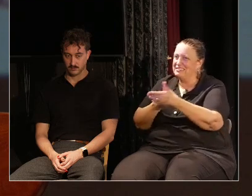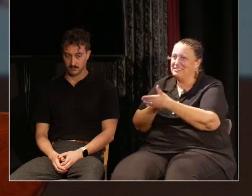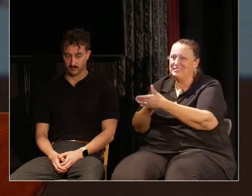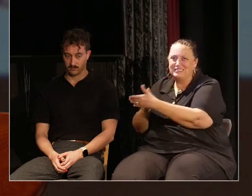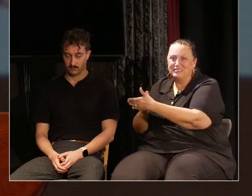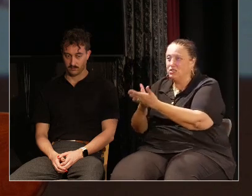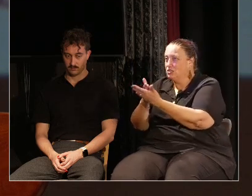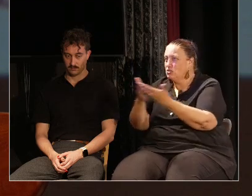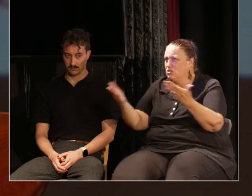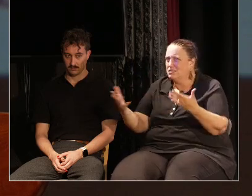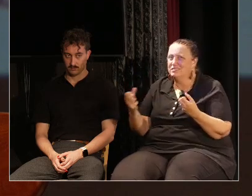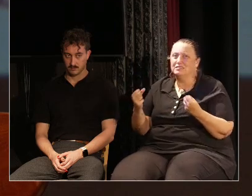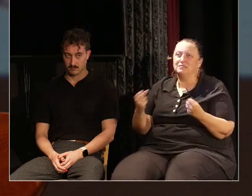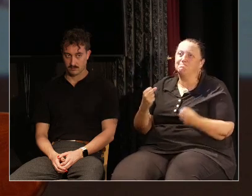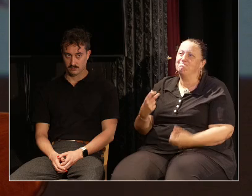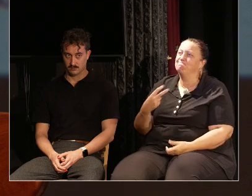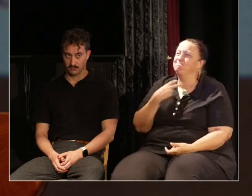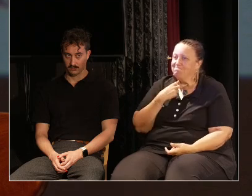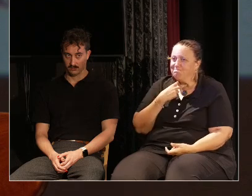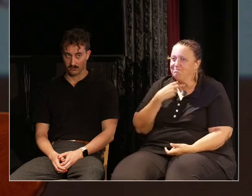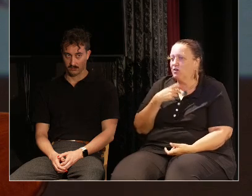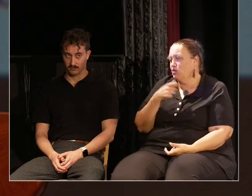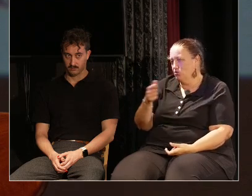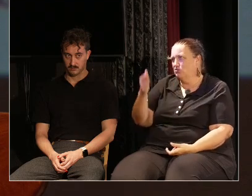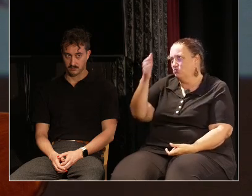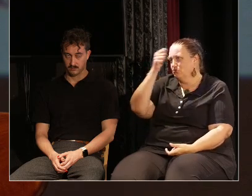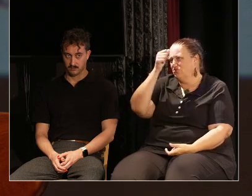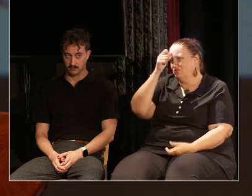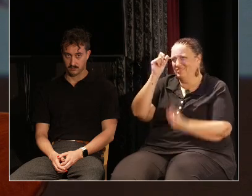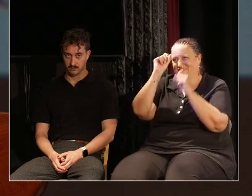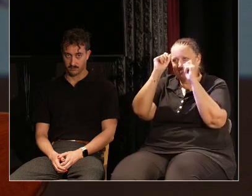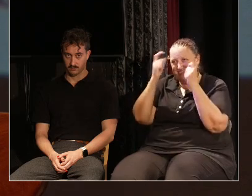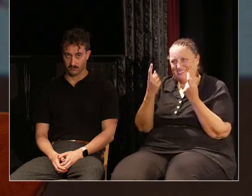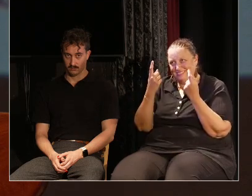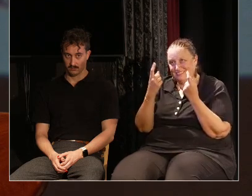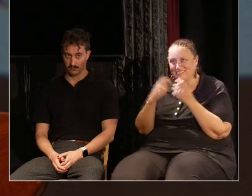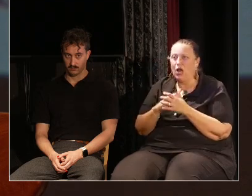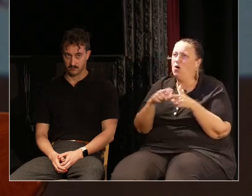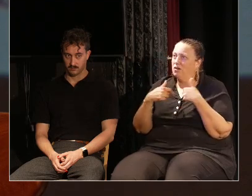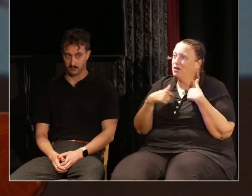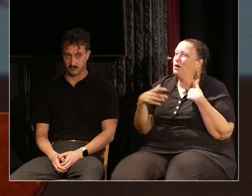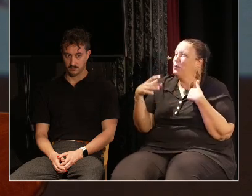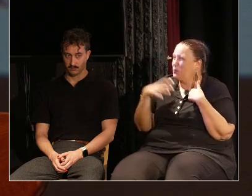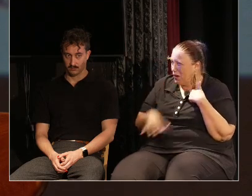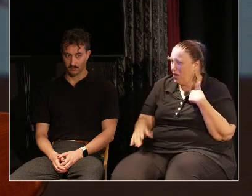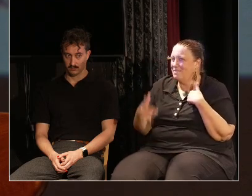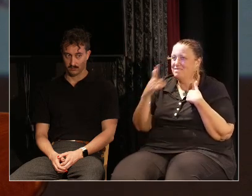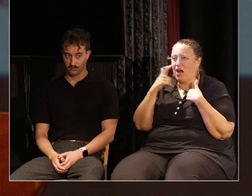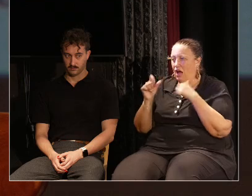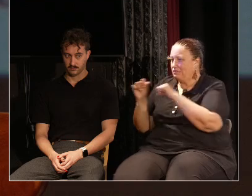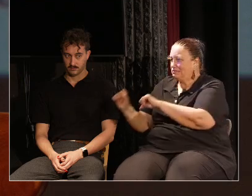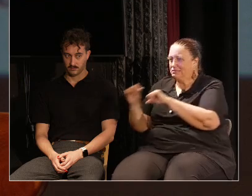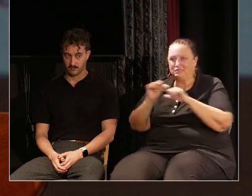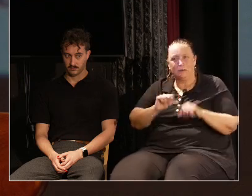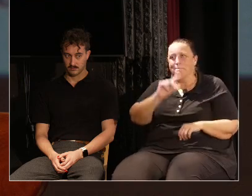many people in this room who are disappointed in that, and I do understand that. We do want to find a